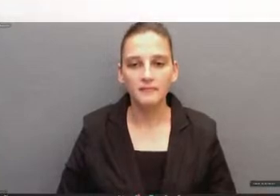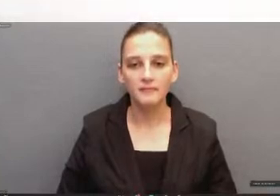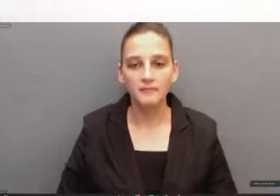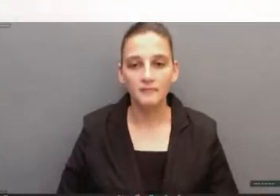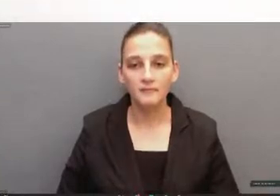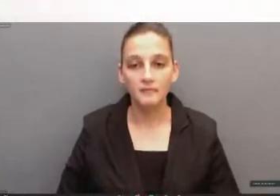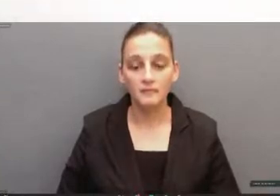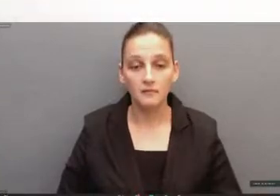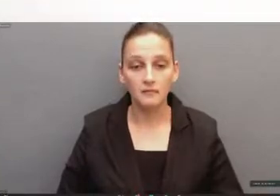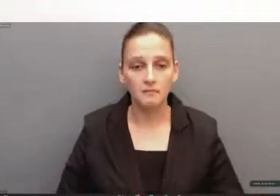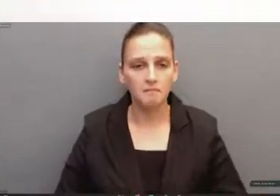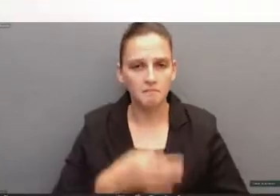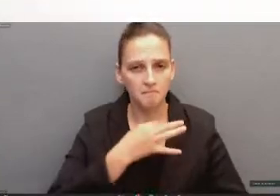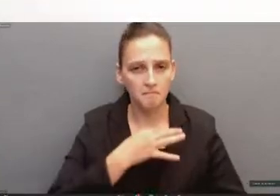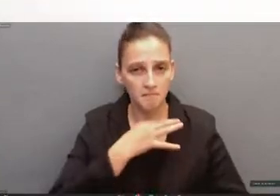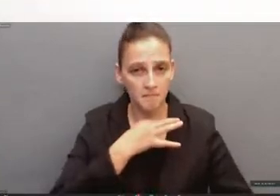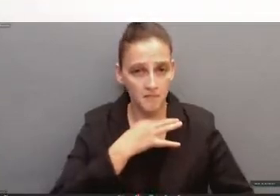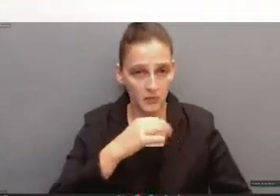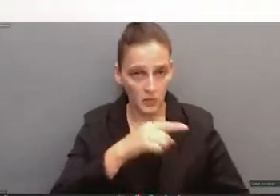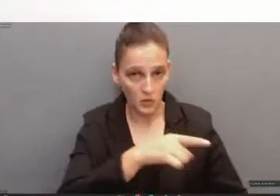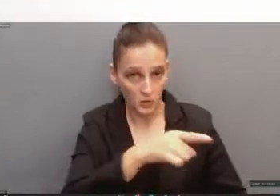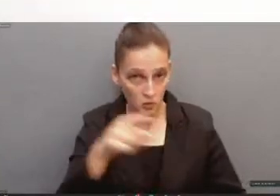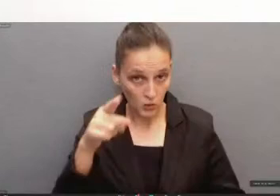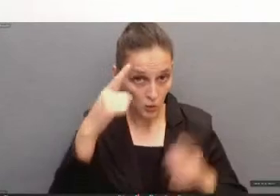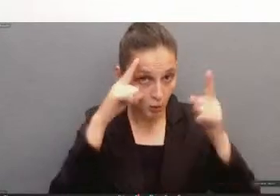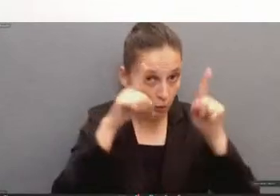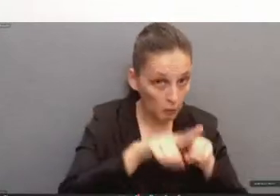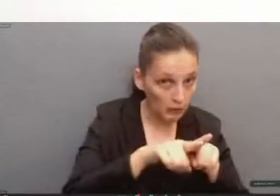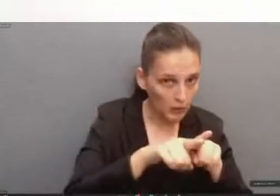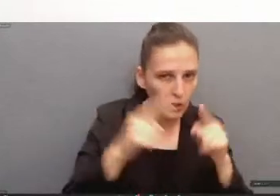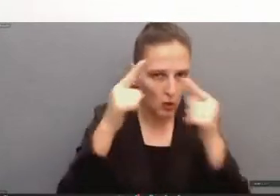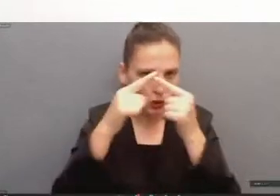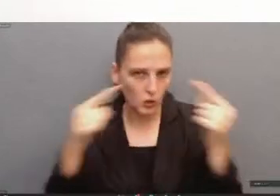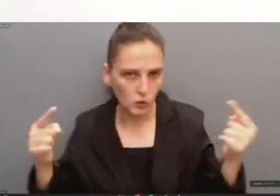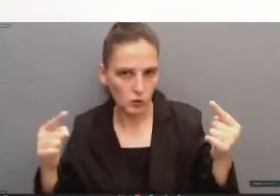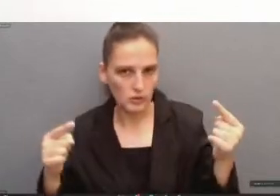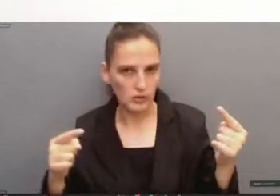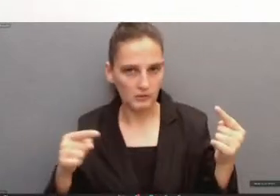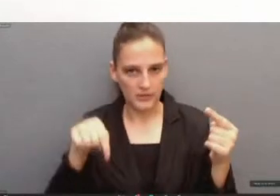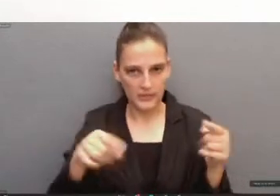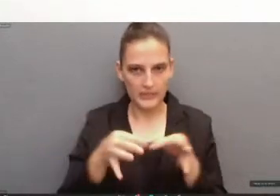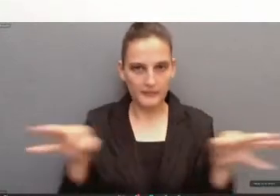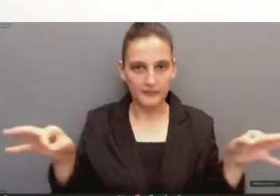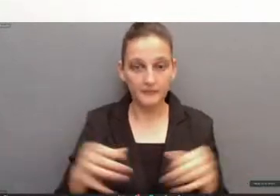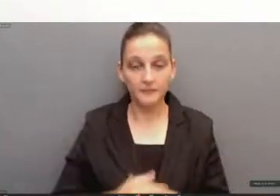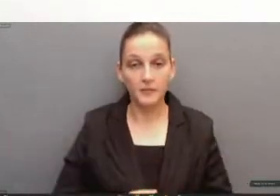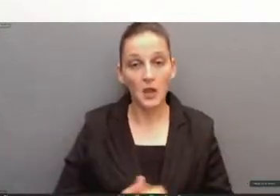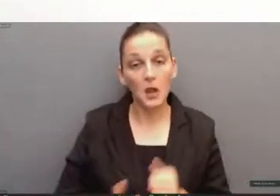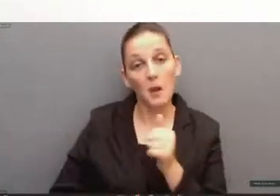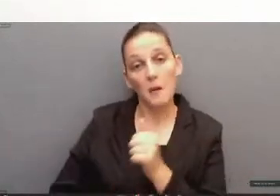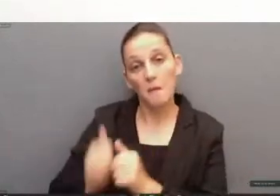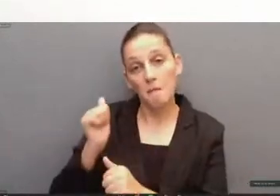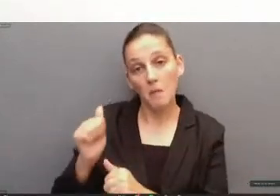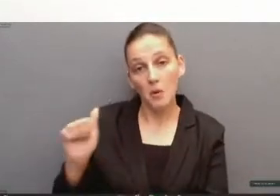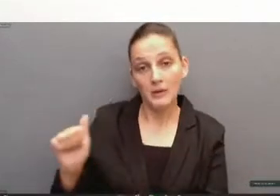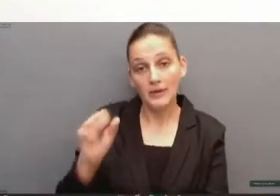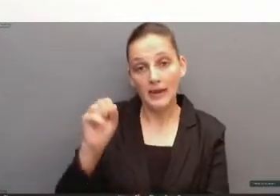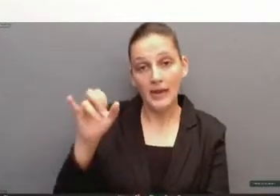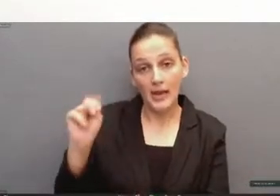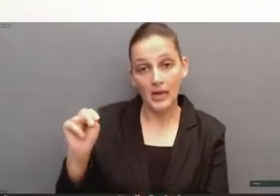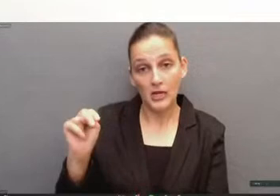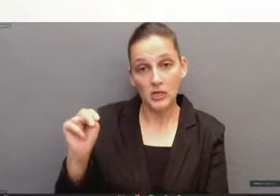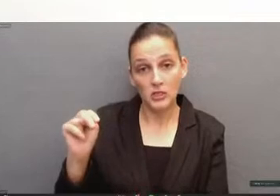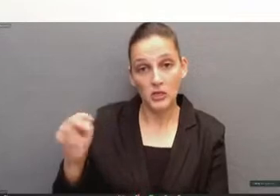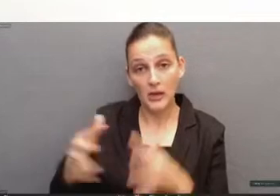do you agree or do you not agree with this statement? The most Asian Americans are foreign